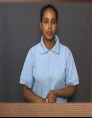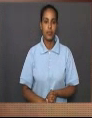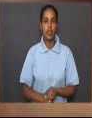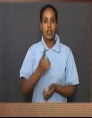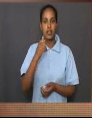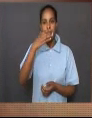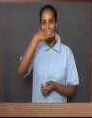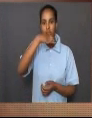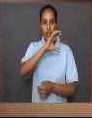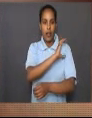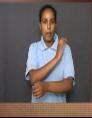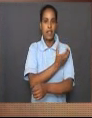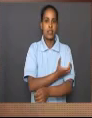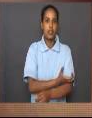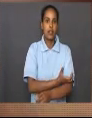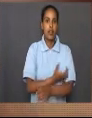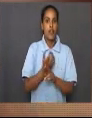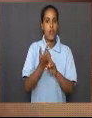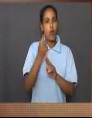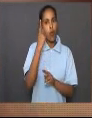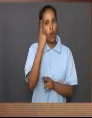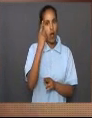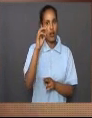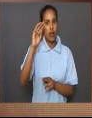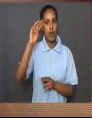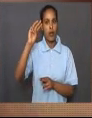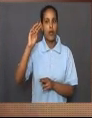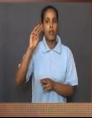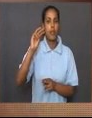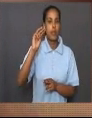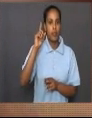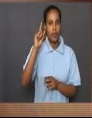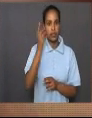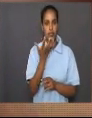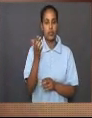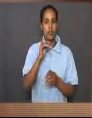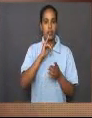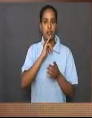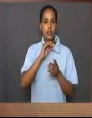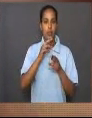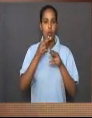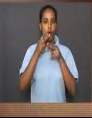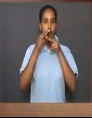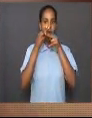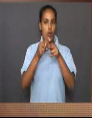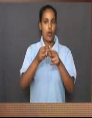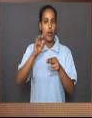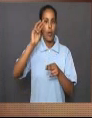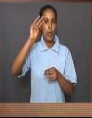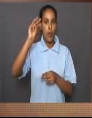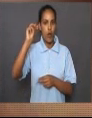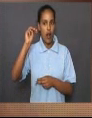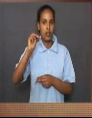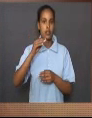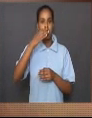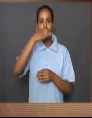The heat capacity for 1 mole of a substance is called its molar